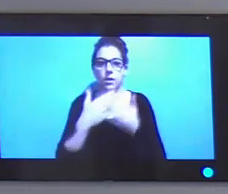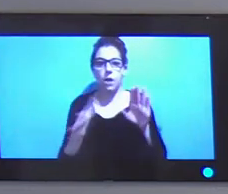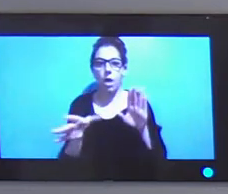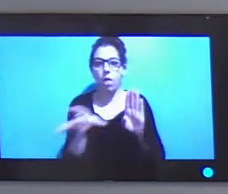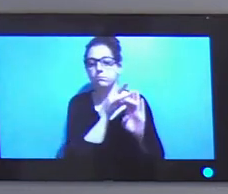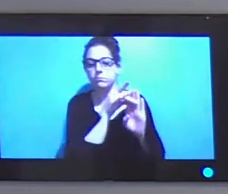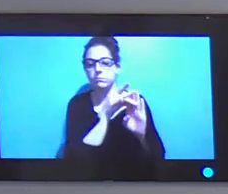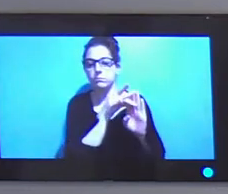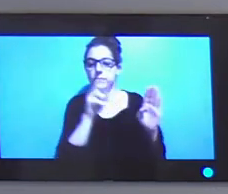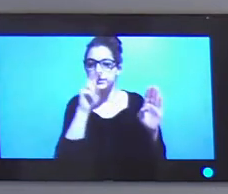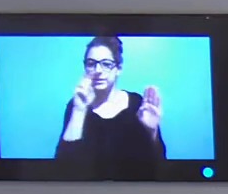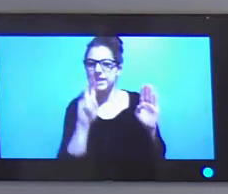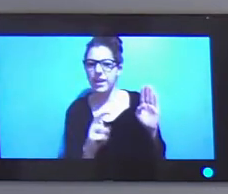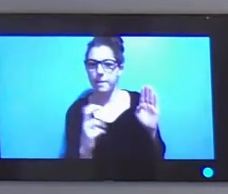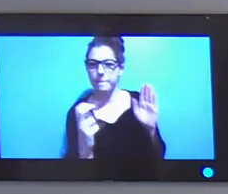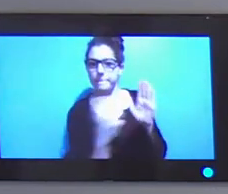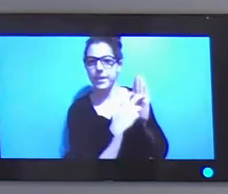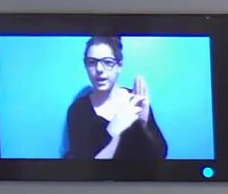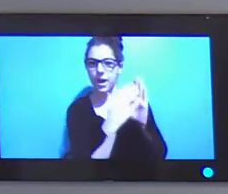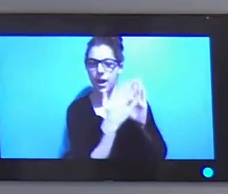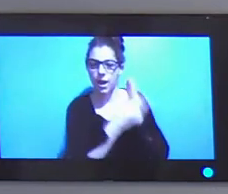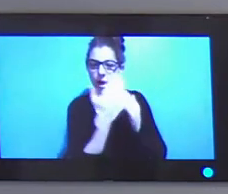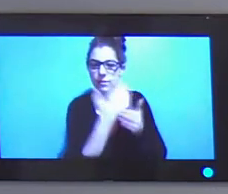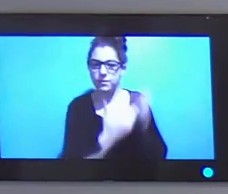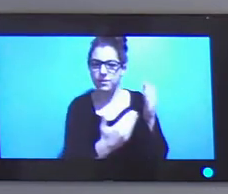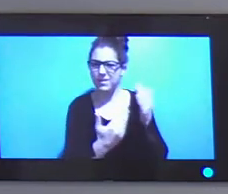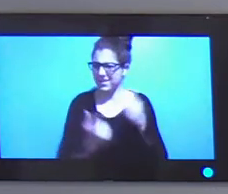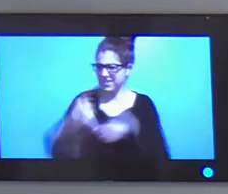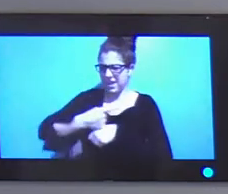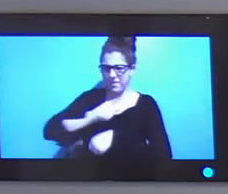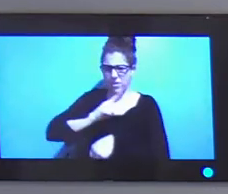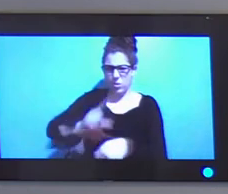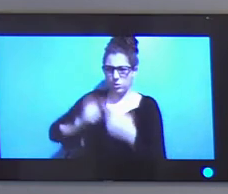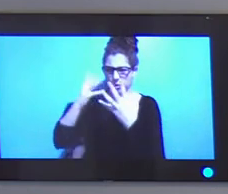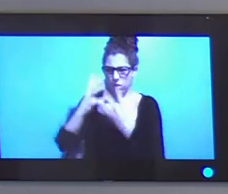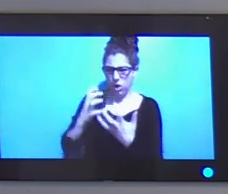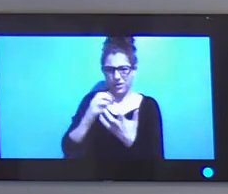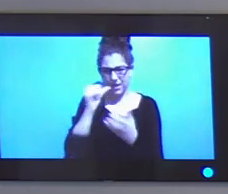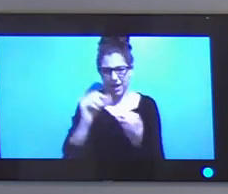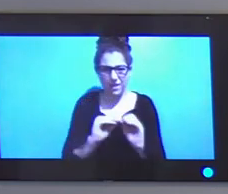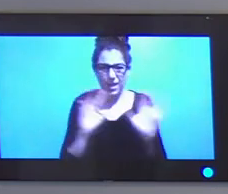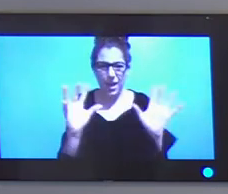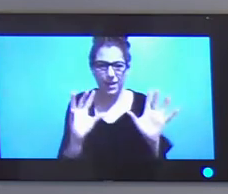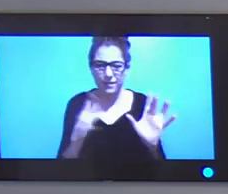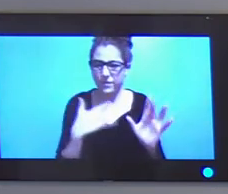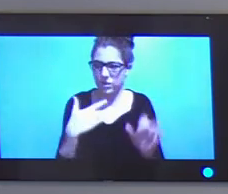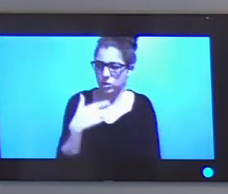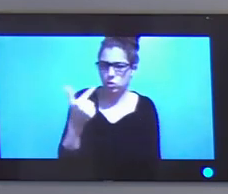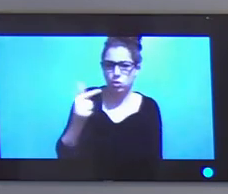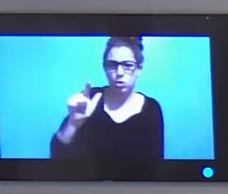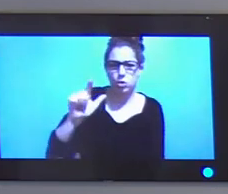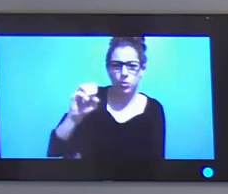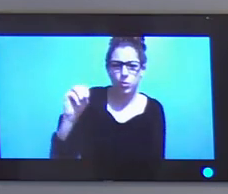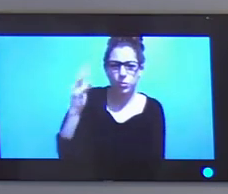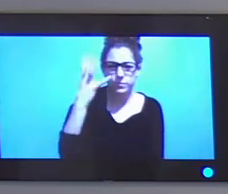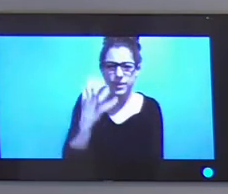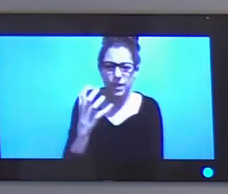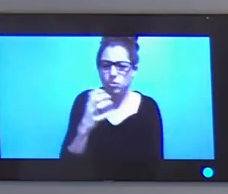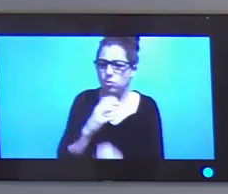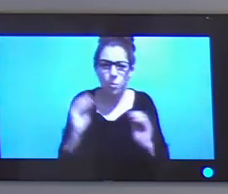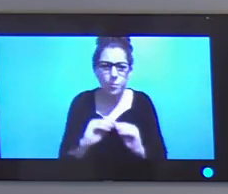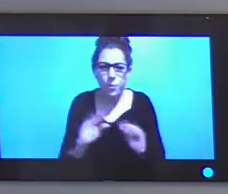him, is it not the day of the Lord darkness and not light and gloom with no brightness in it?